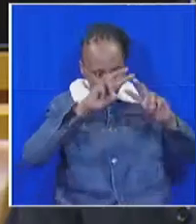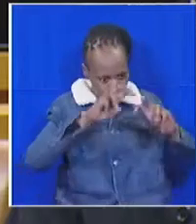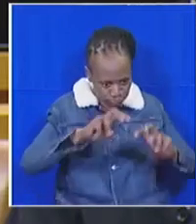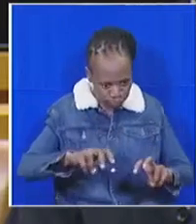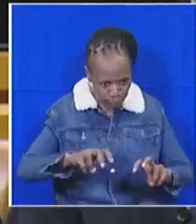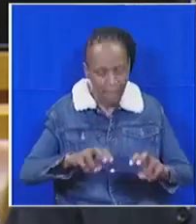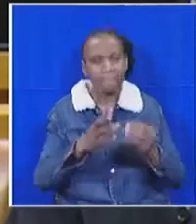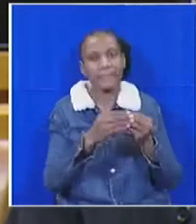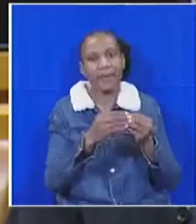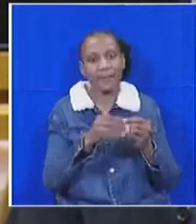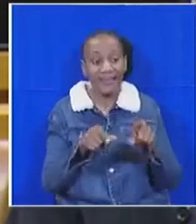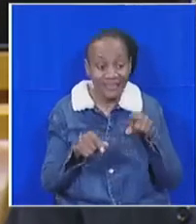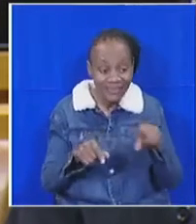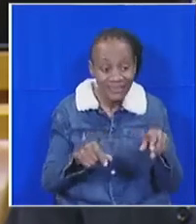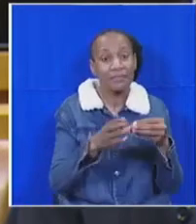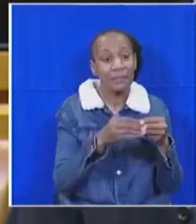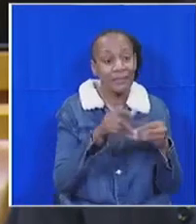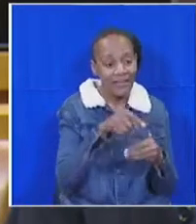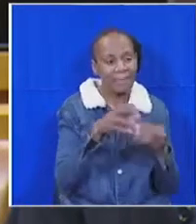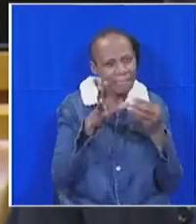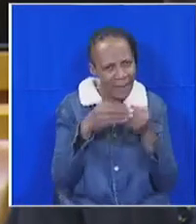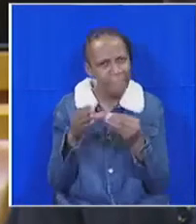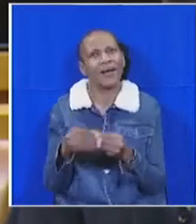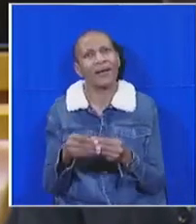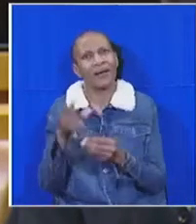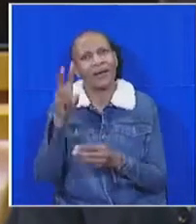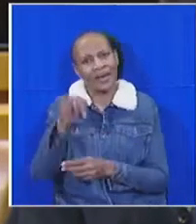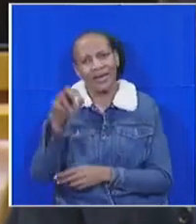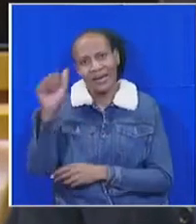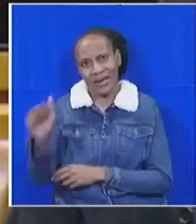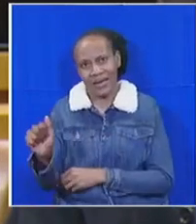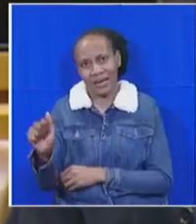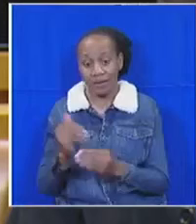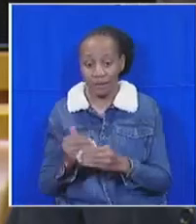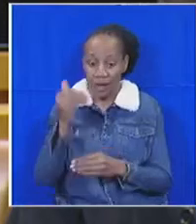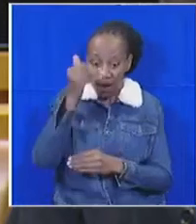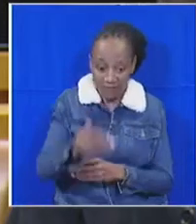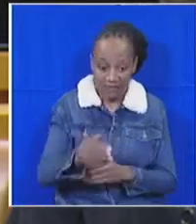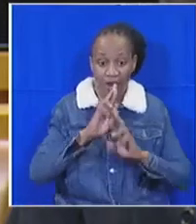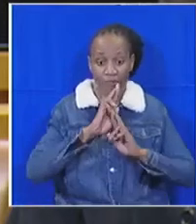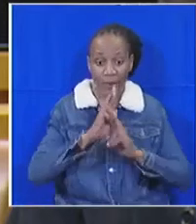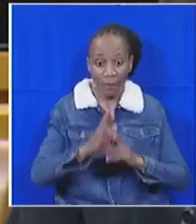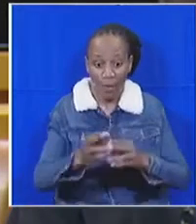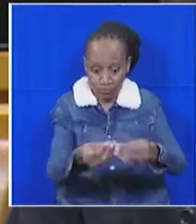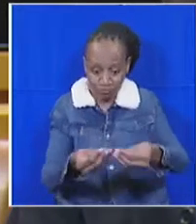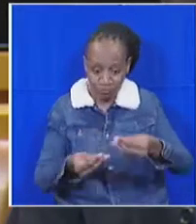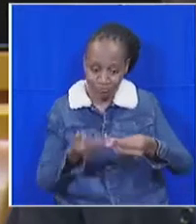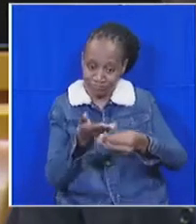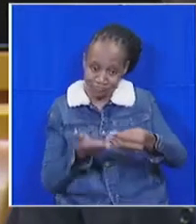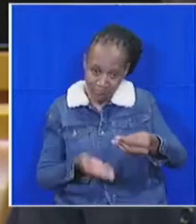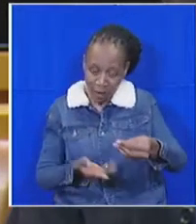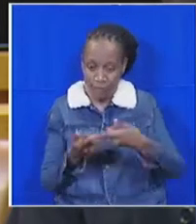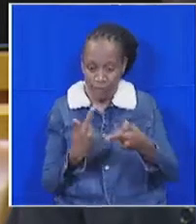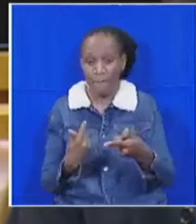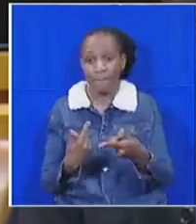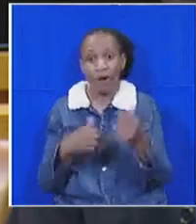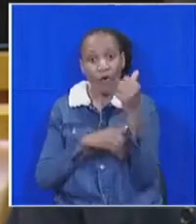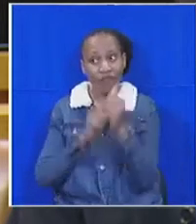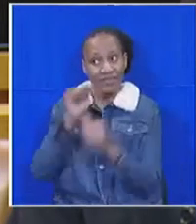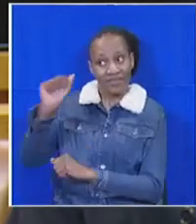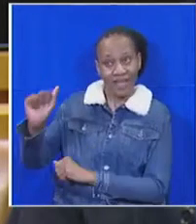House, and until House Chair, this House gets a report from the Office of the